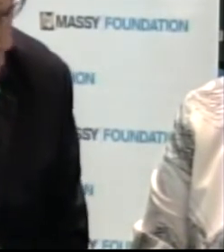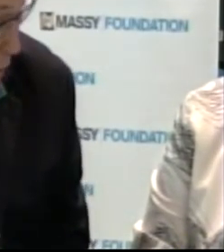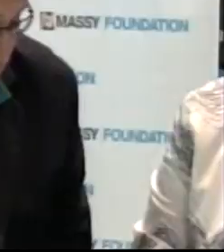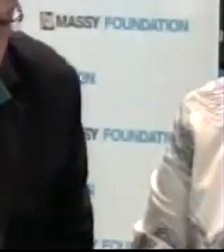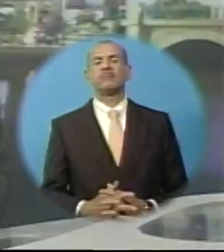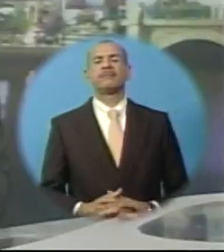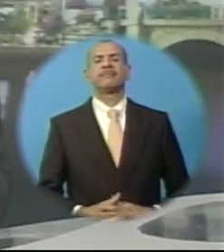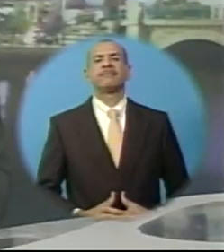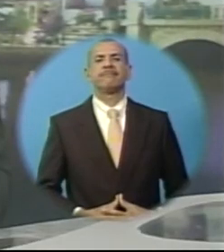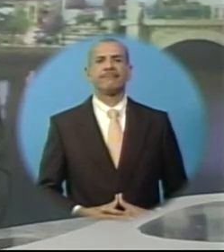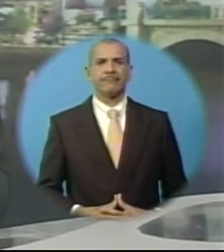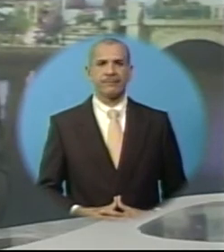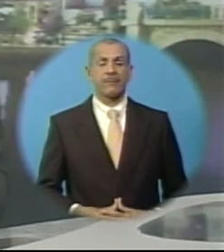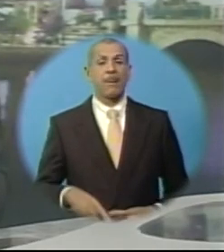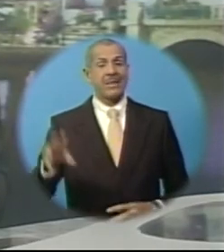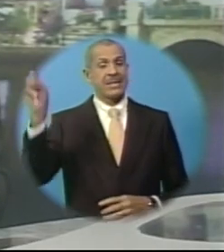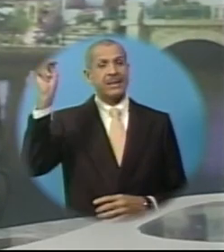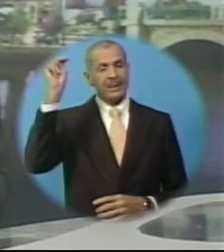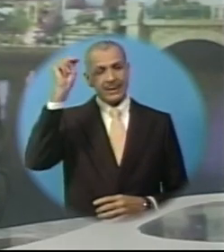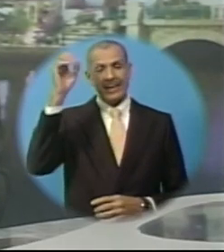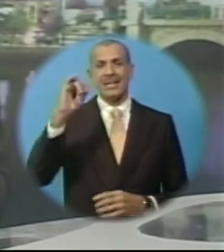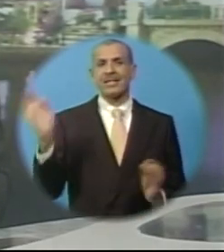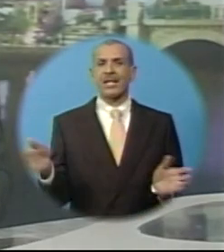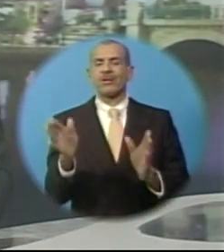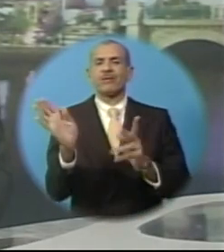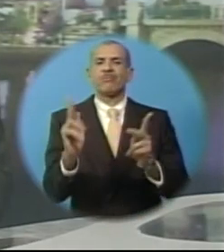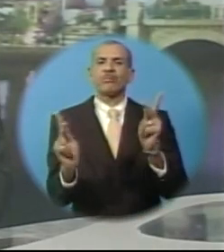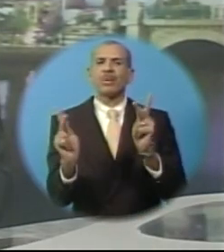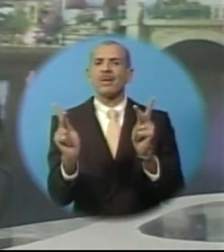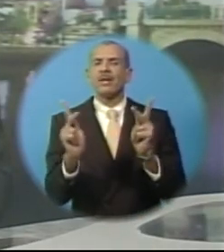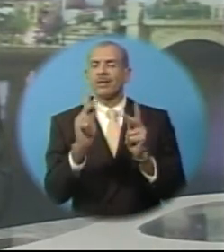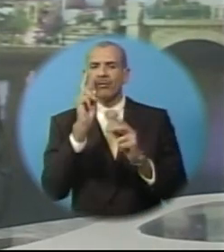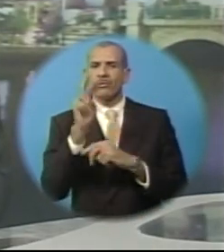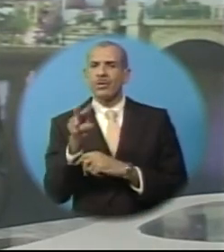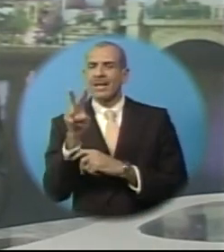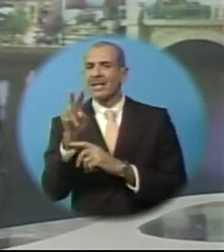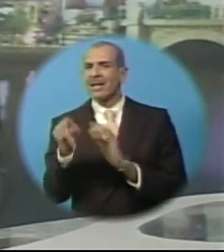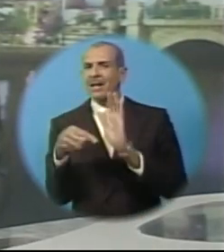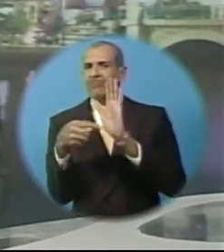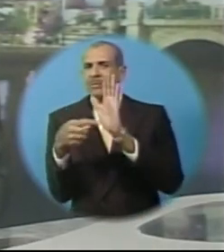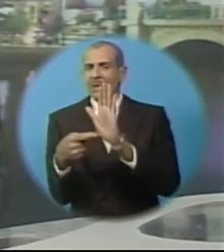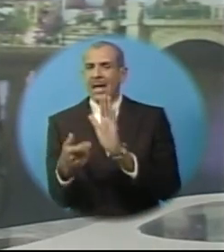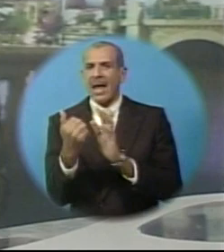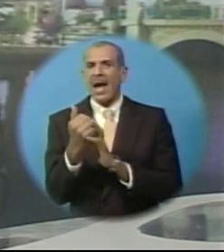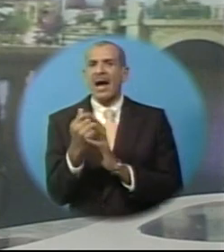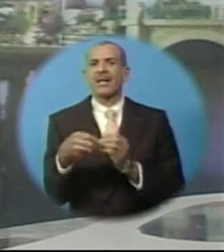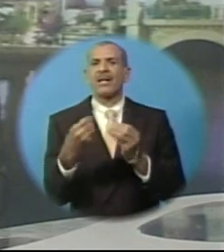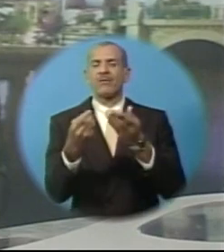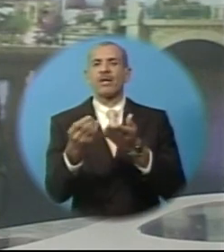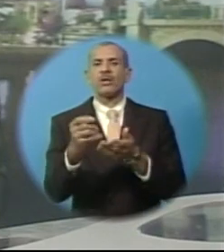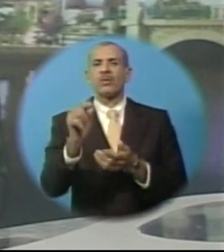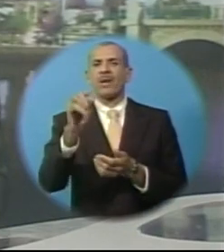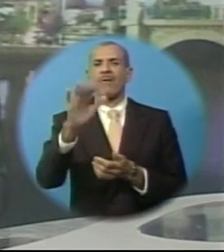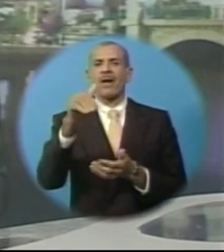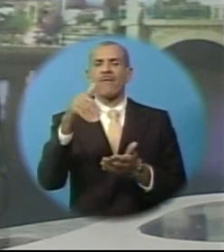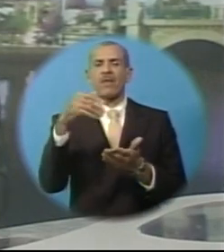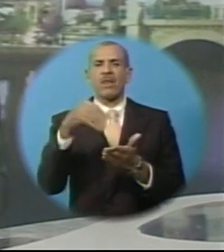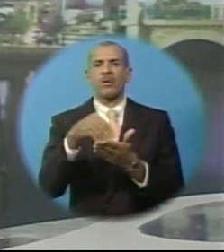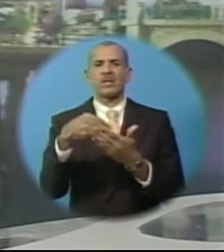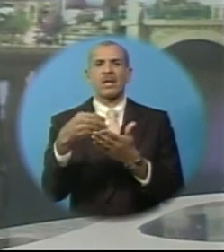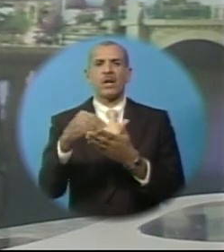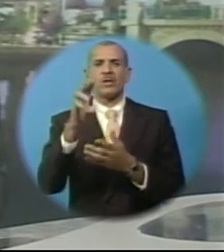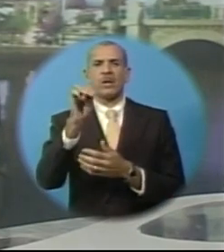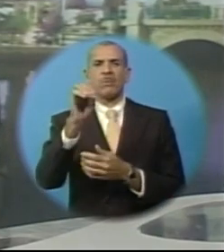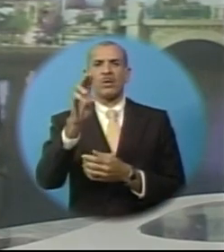to be told. Mr. Nealons encouraged the public to view the exhibit and presented a check for $25,000 to the museum.